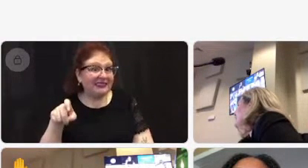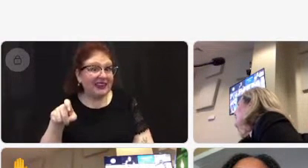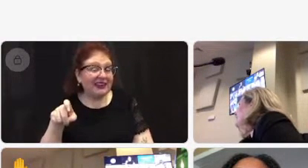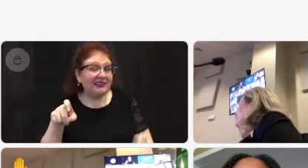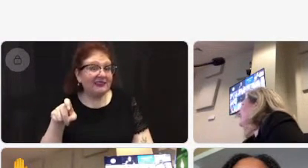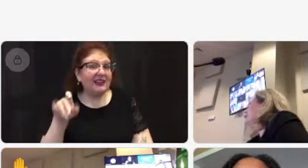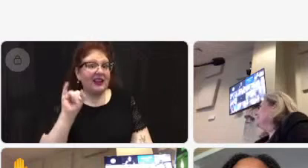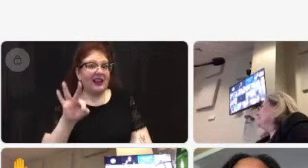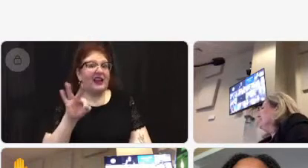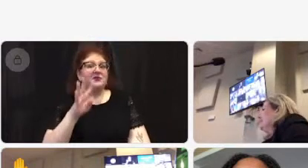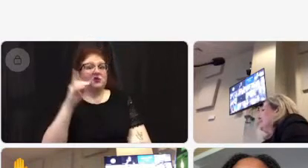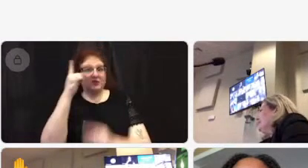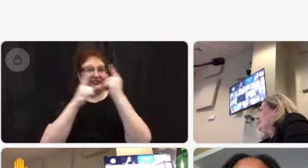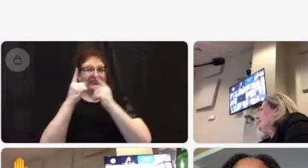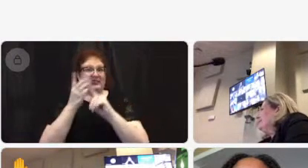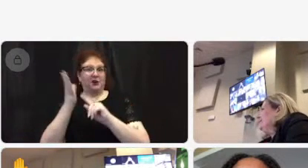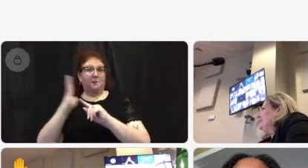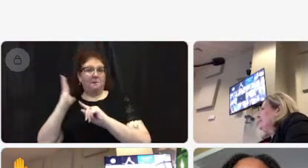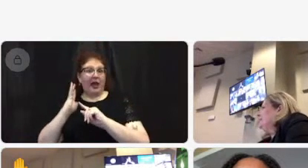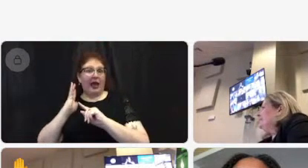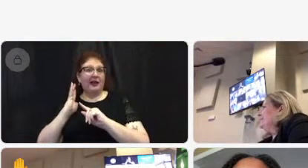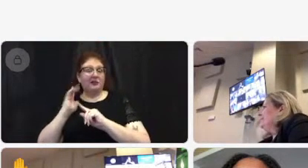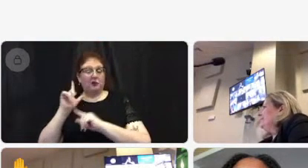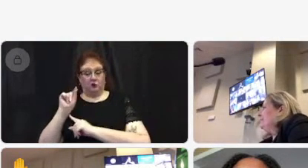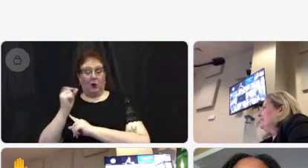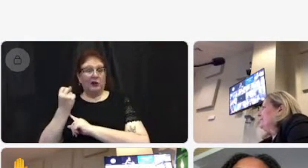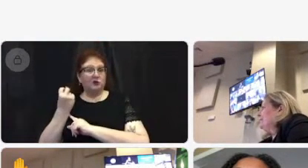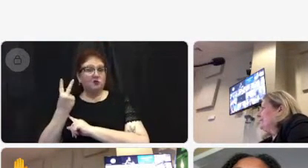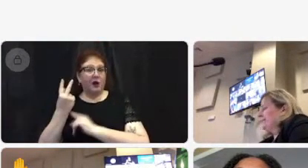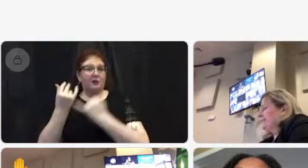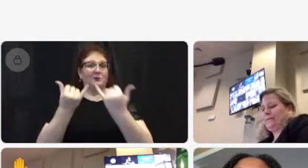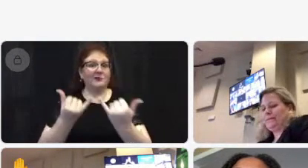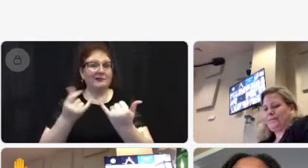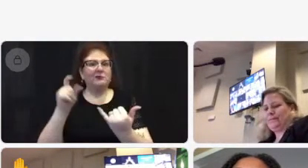how to look at it. But okay, thank you. You're welcome. Anyway.